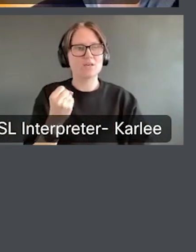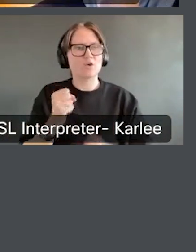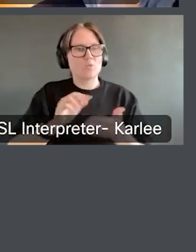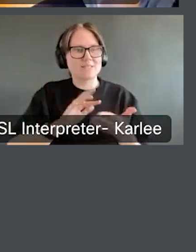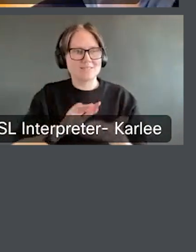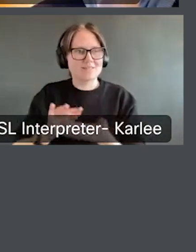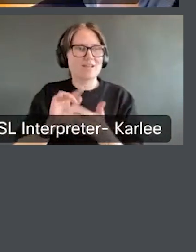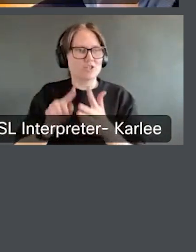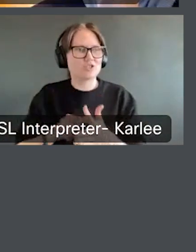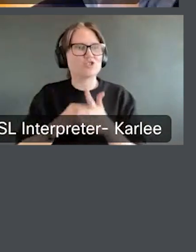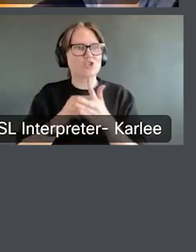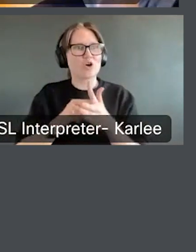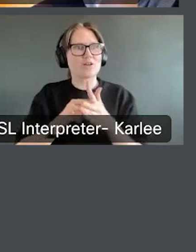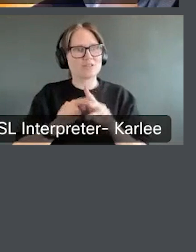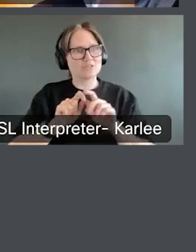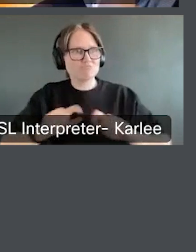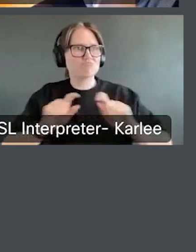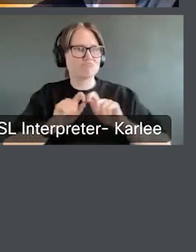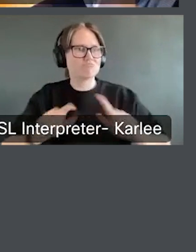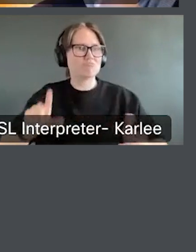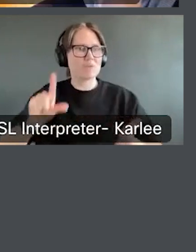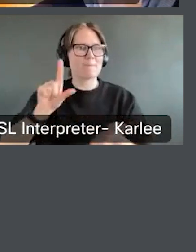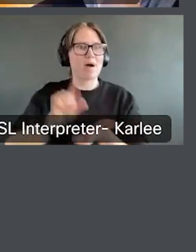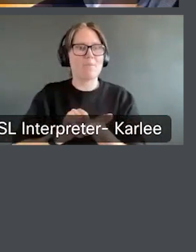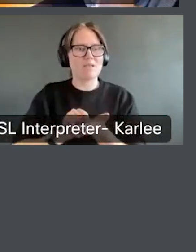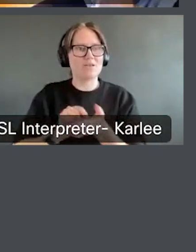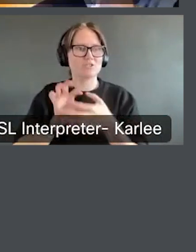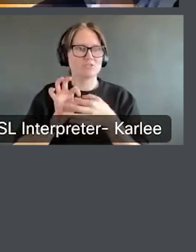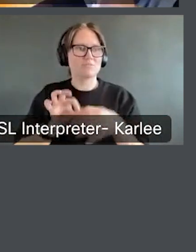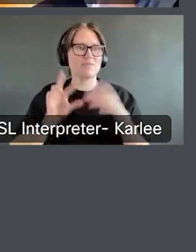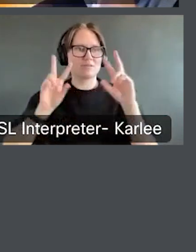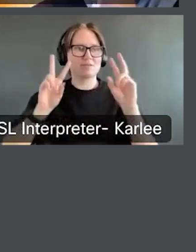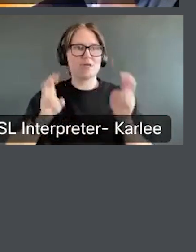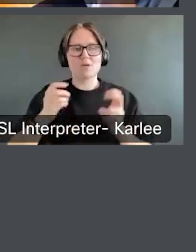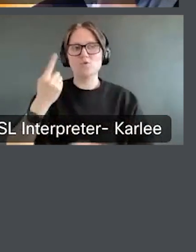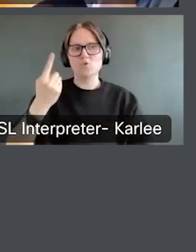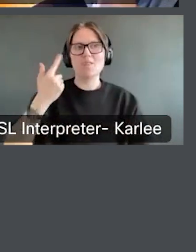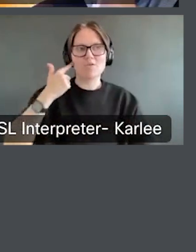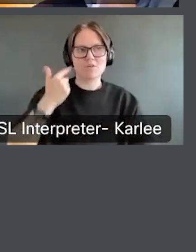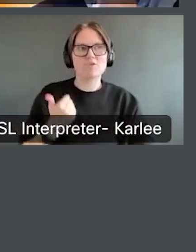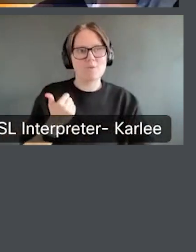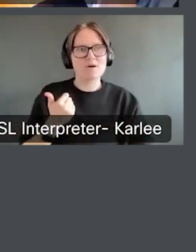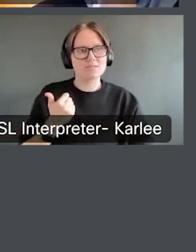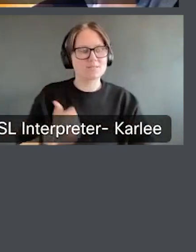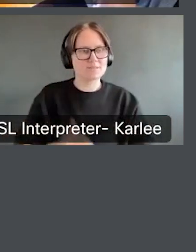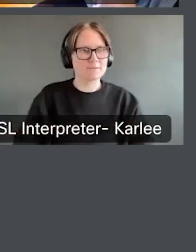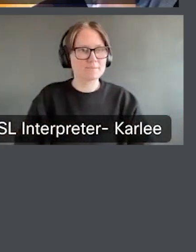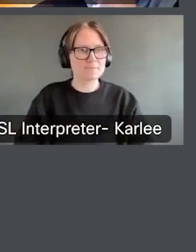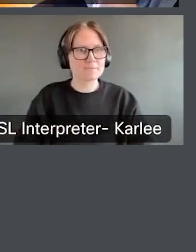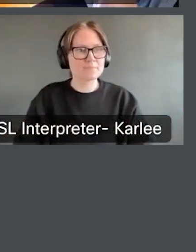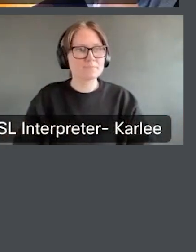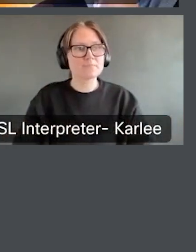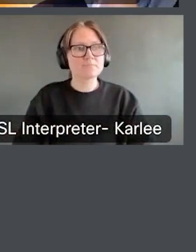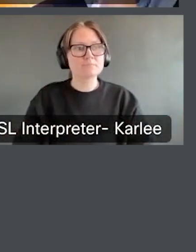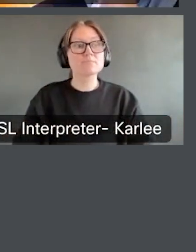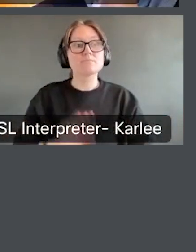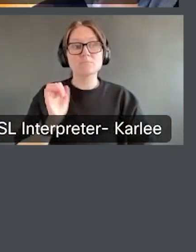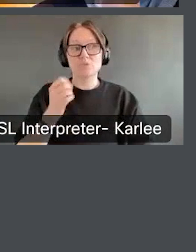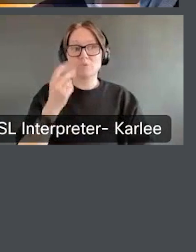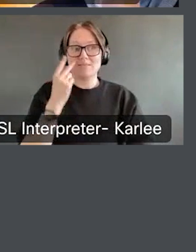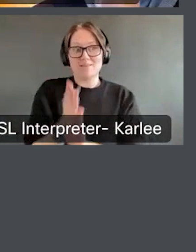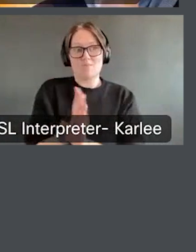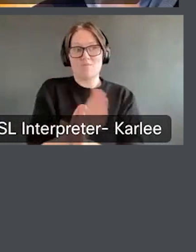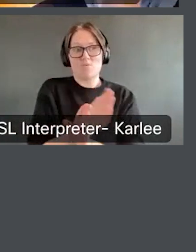and be published on the topic of unilateral hearing loss. And you can see that prior to that time, there were very few studies